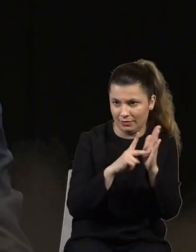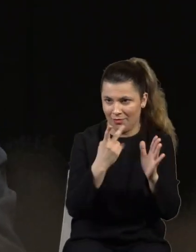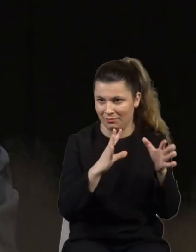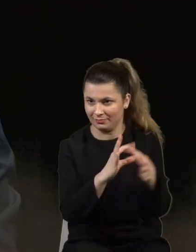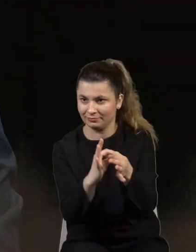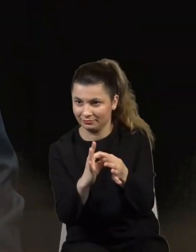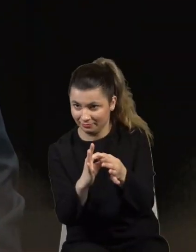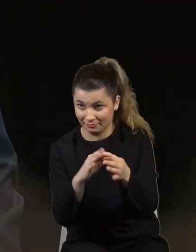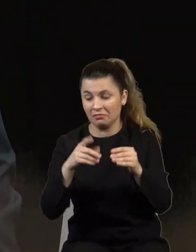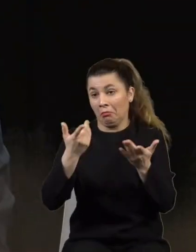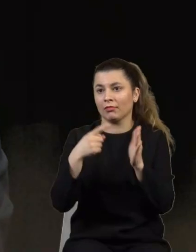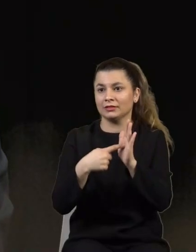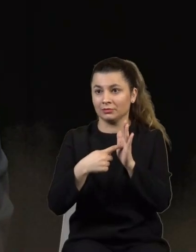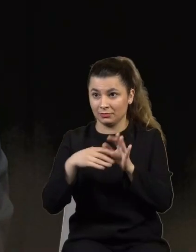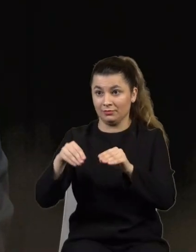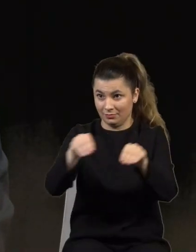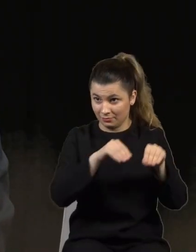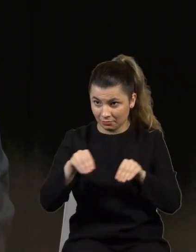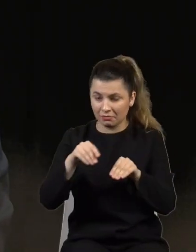or direct